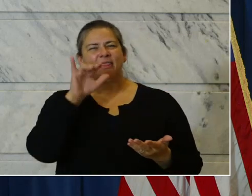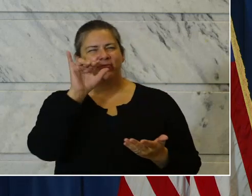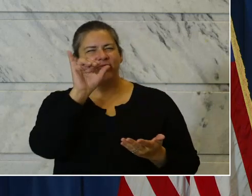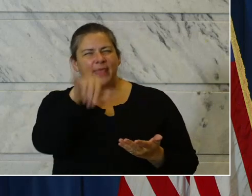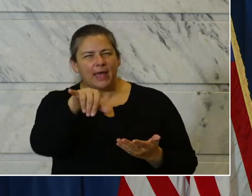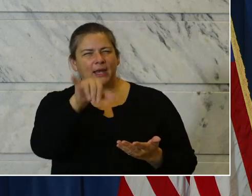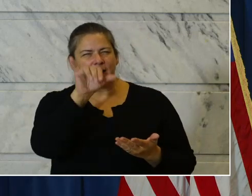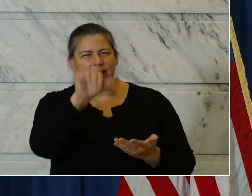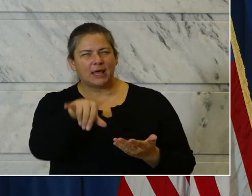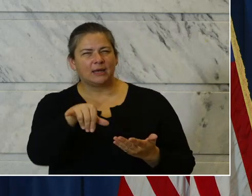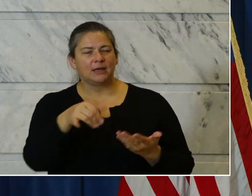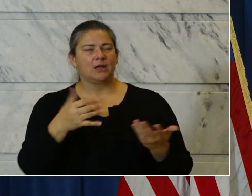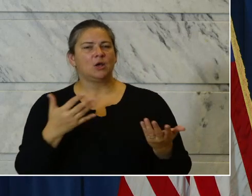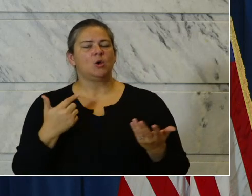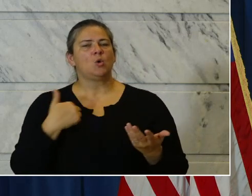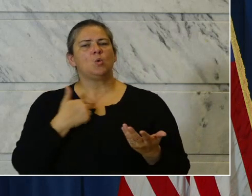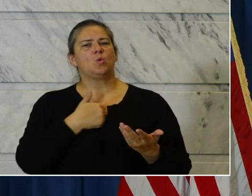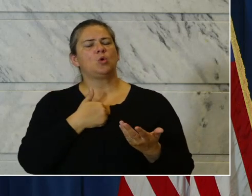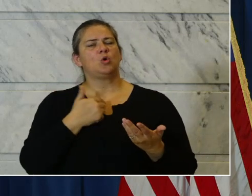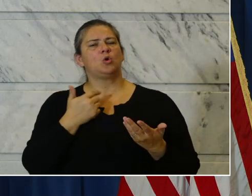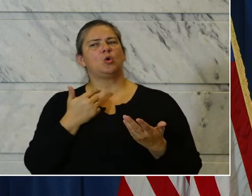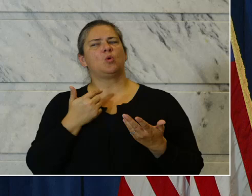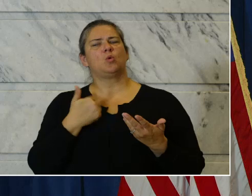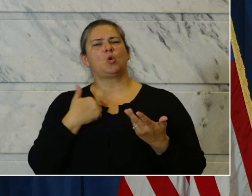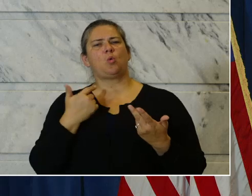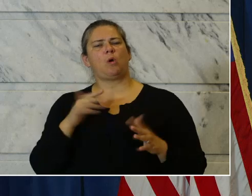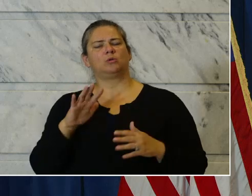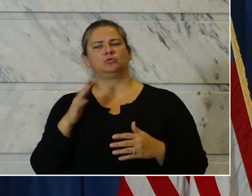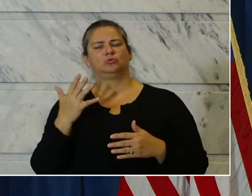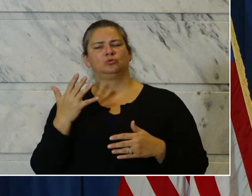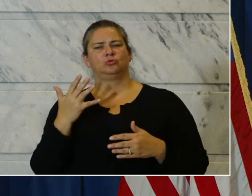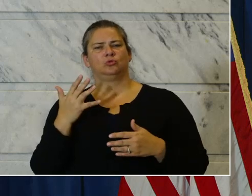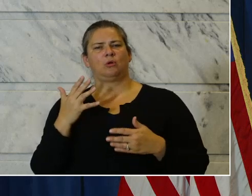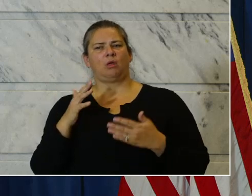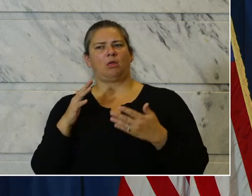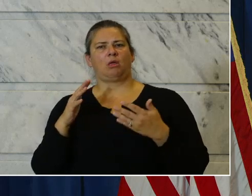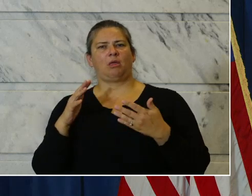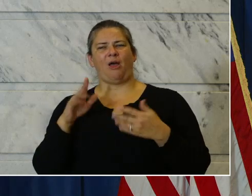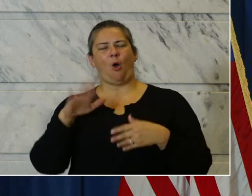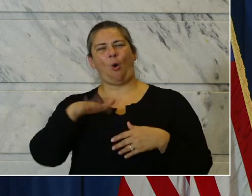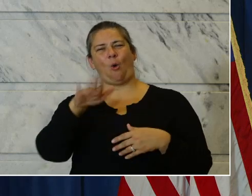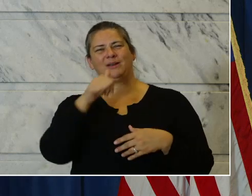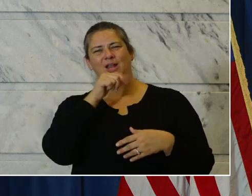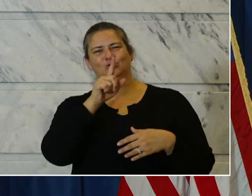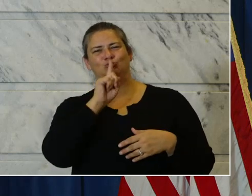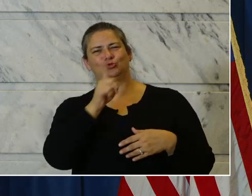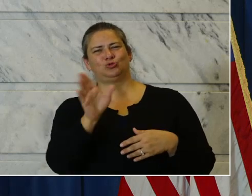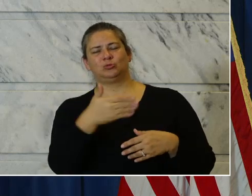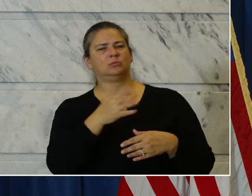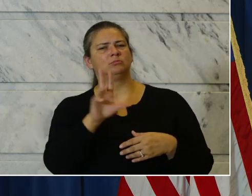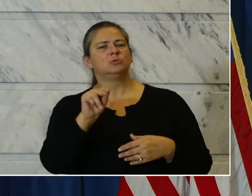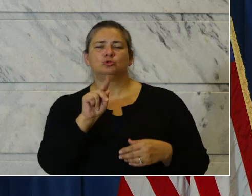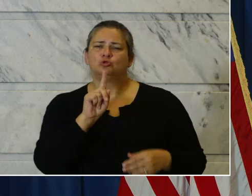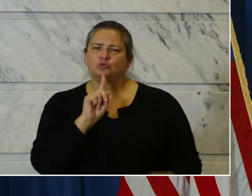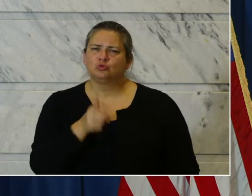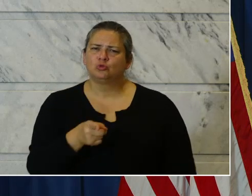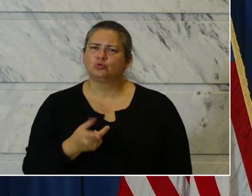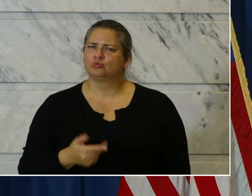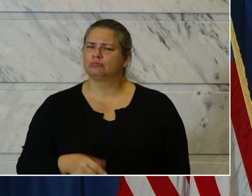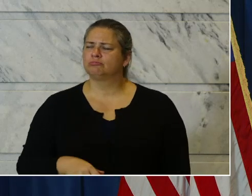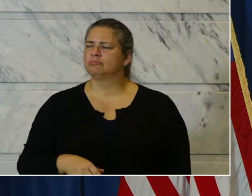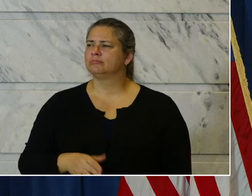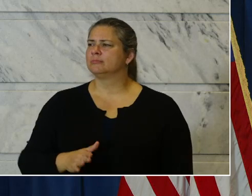we didn't try to pretend it's not true, because it's very true. I have a couple of questions that are related